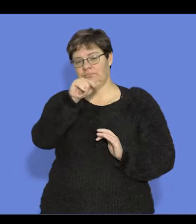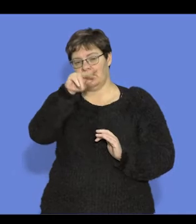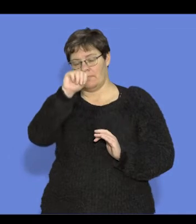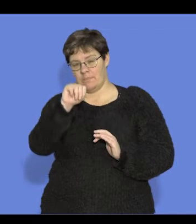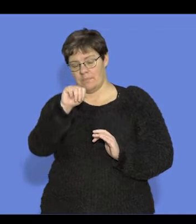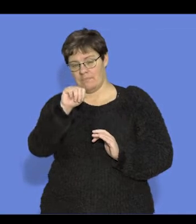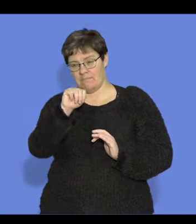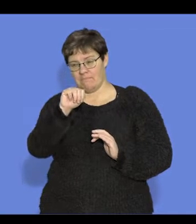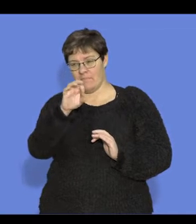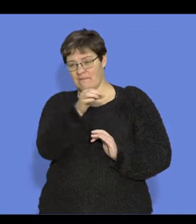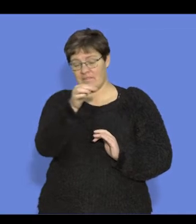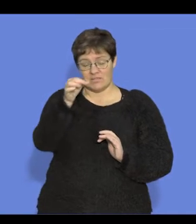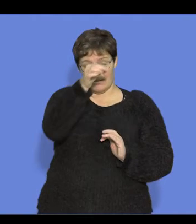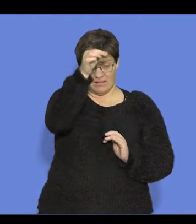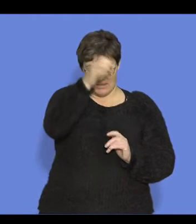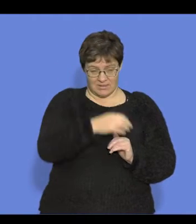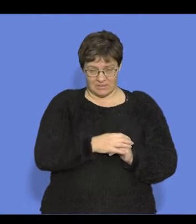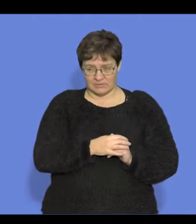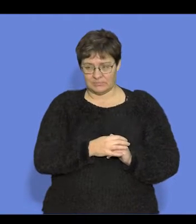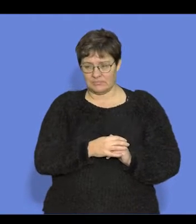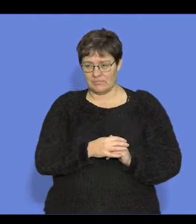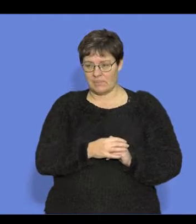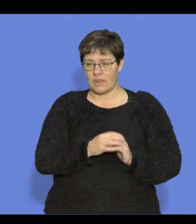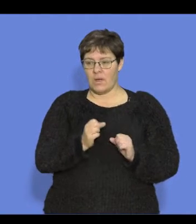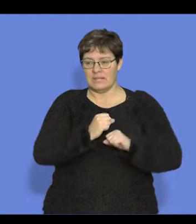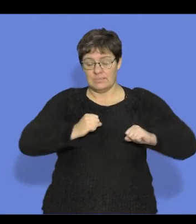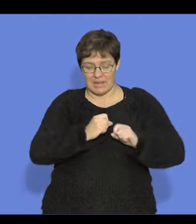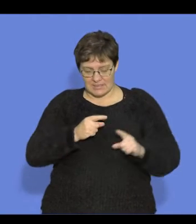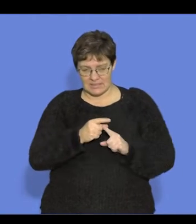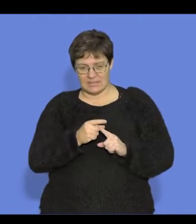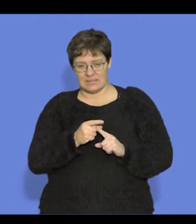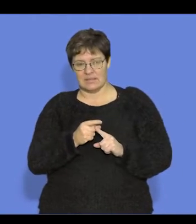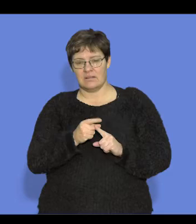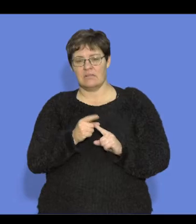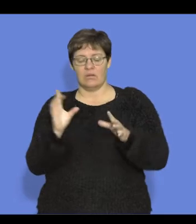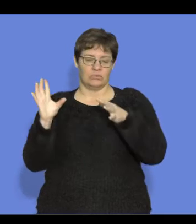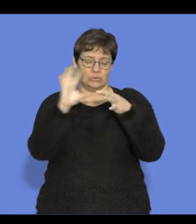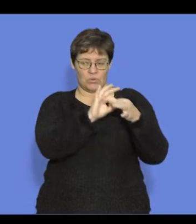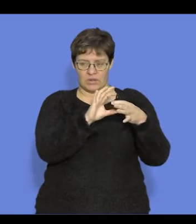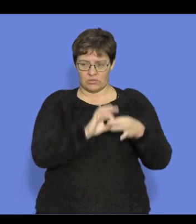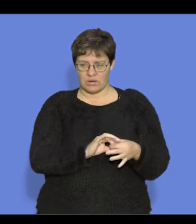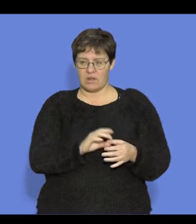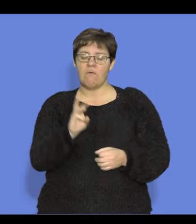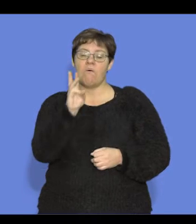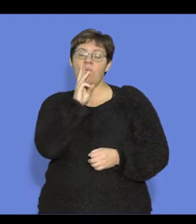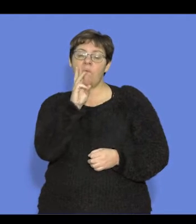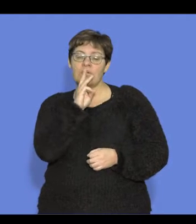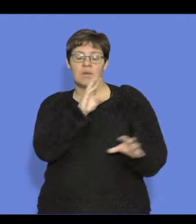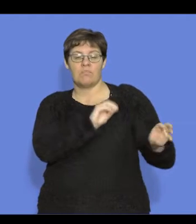with, remember, there's space there where the two xylem vessels join, and the water is moving